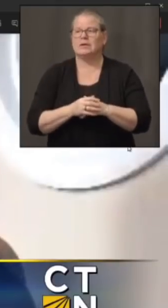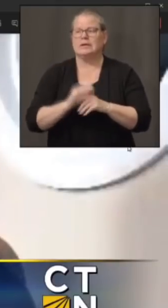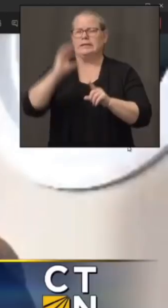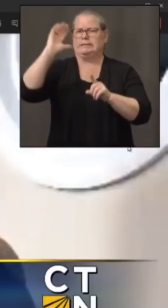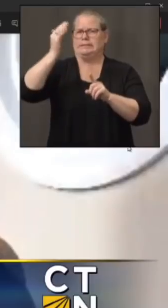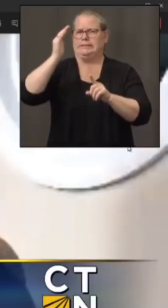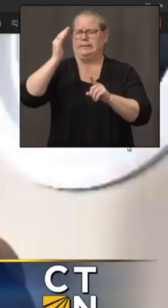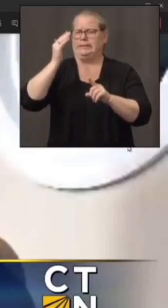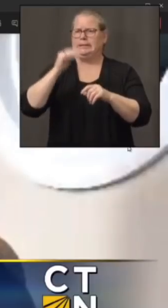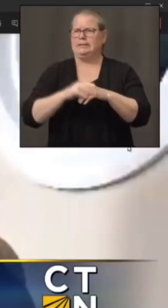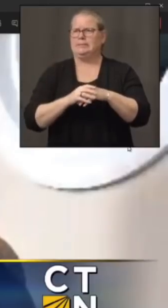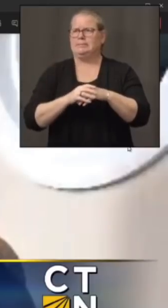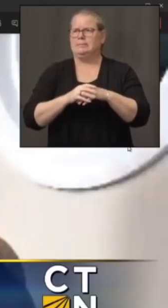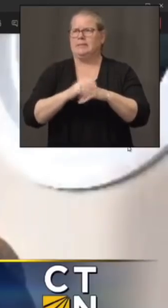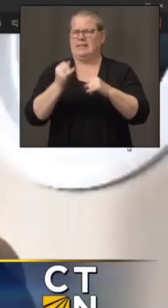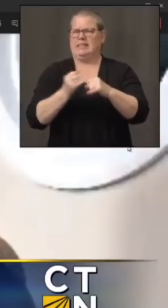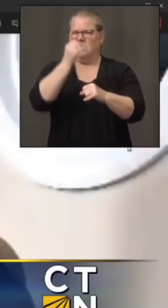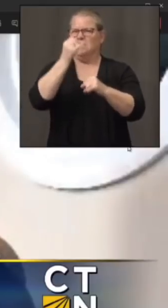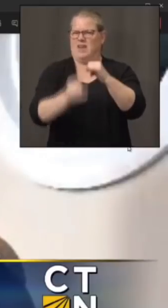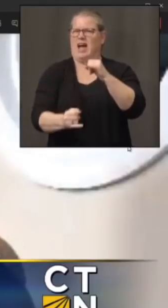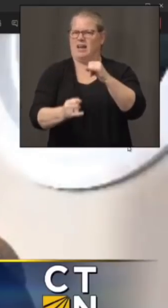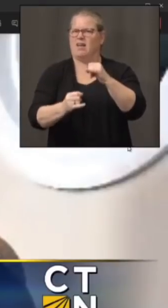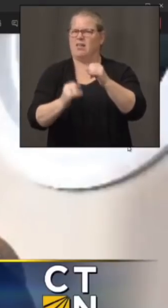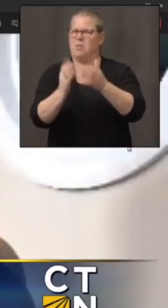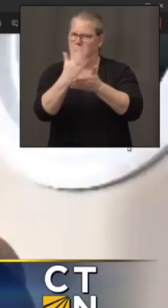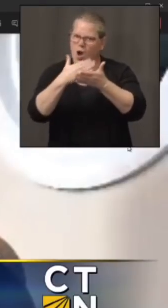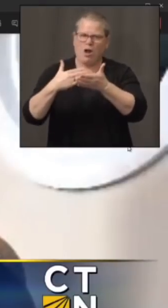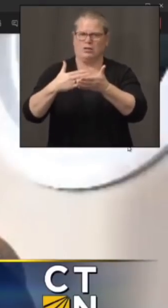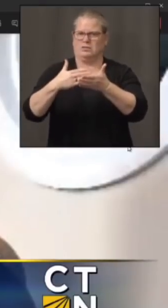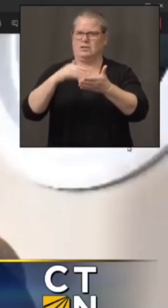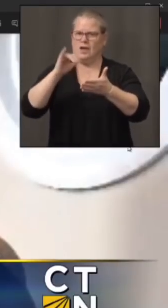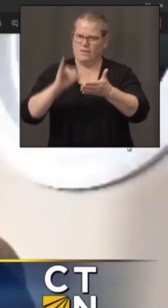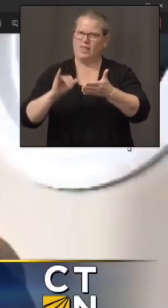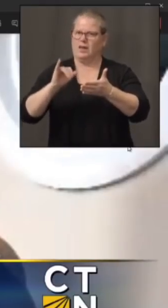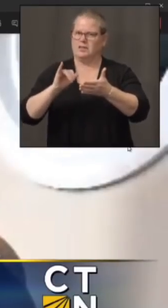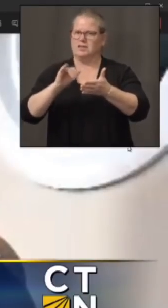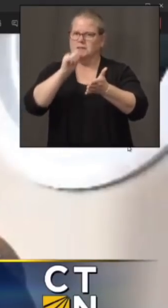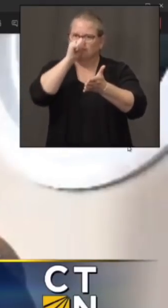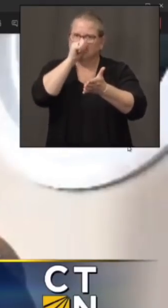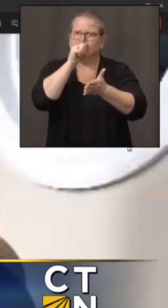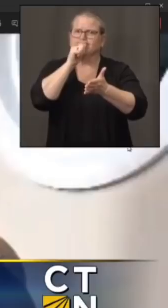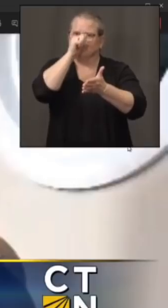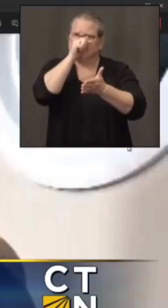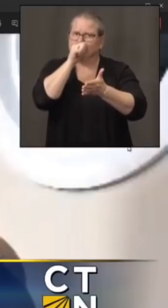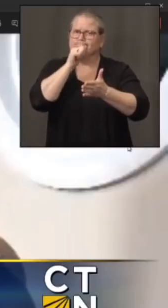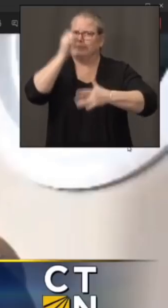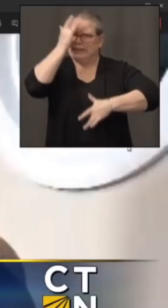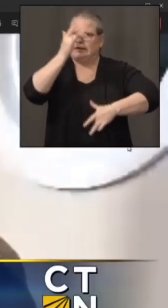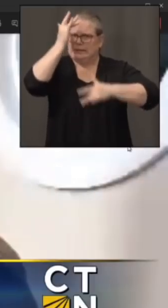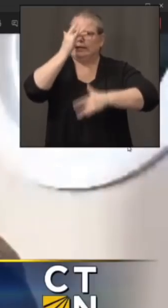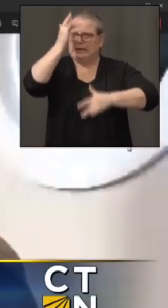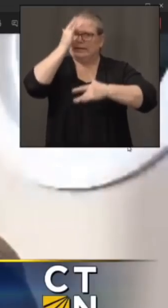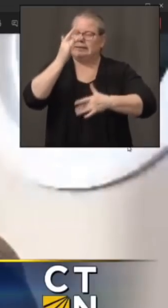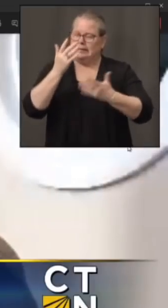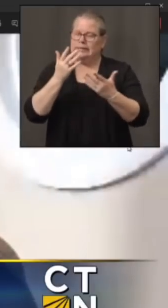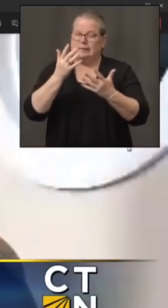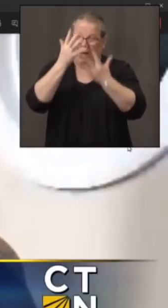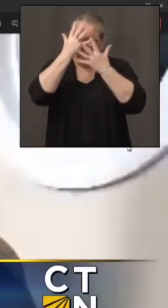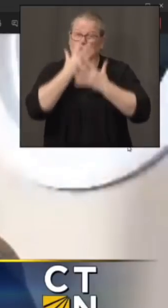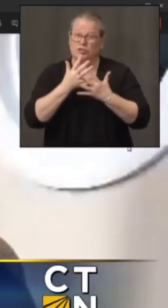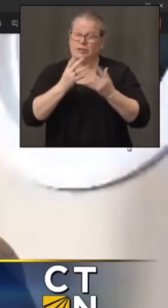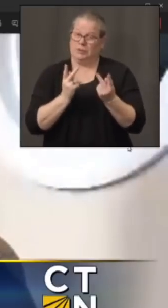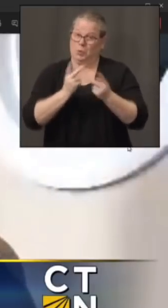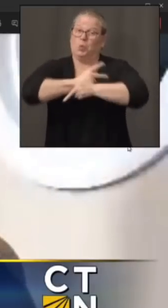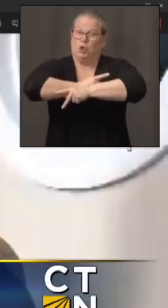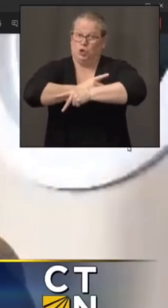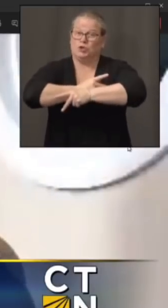phase of this pandemic that we need to get through. Unfortunately, it's going to be the hardest phase right now. We're in for a very difficult 2 or 3 months. We always thought that the fall and the